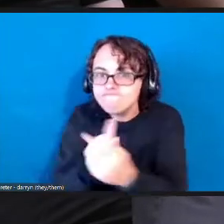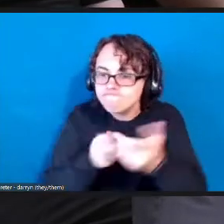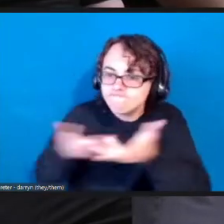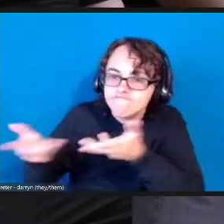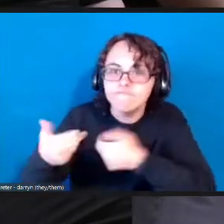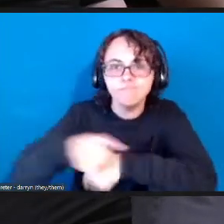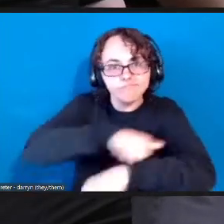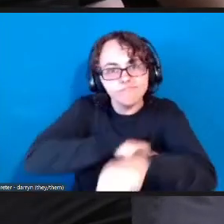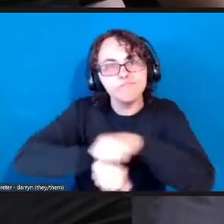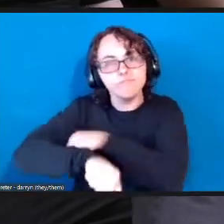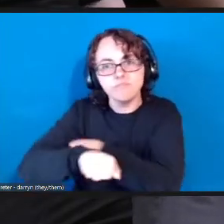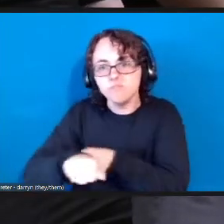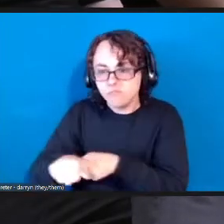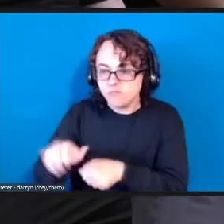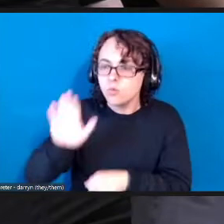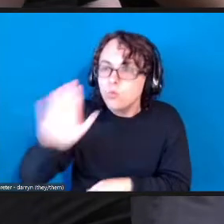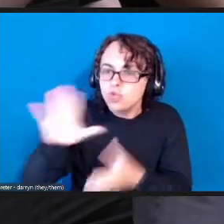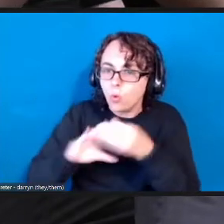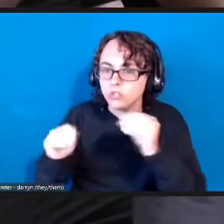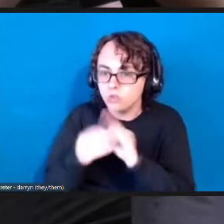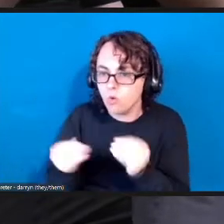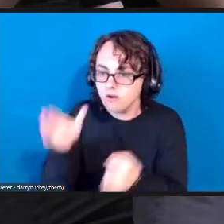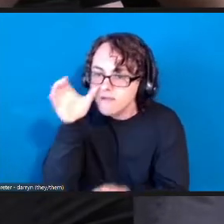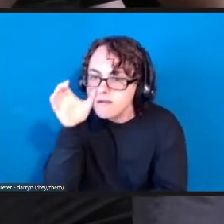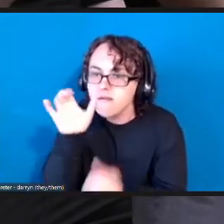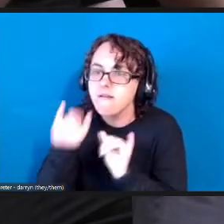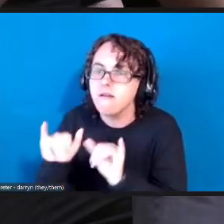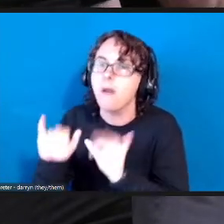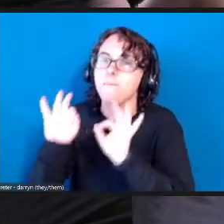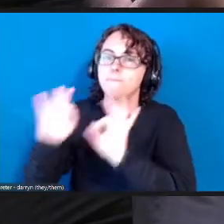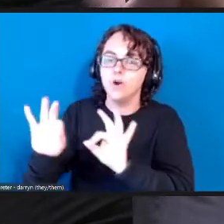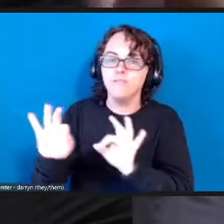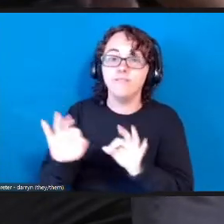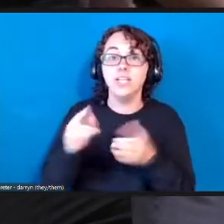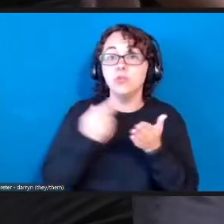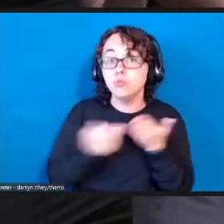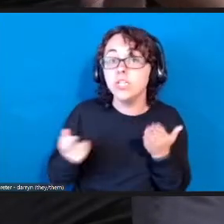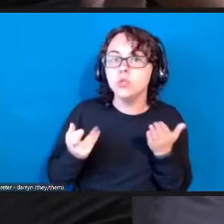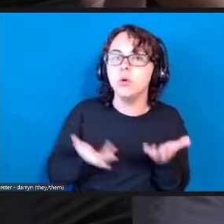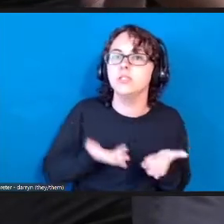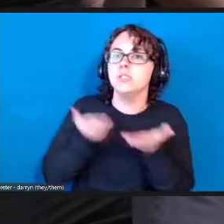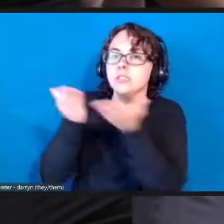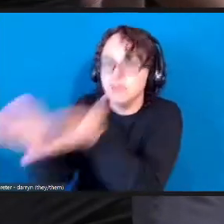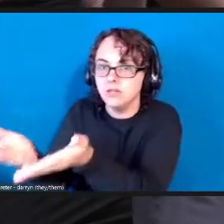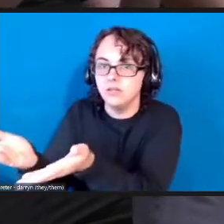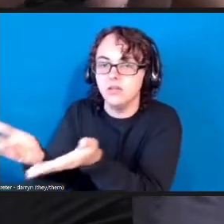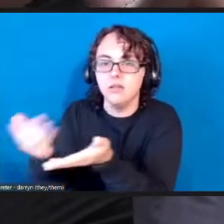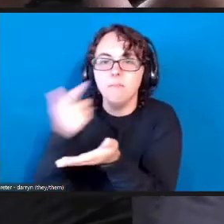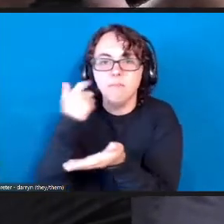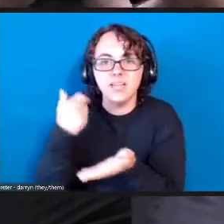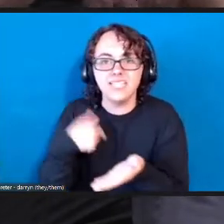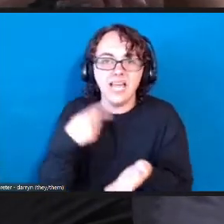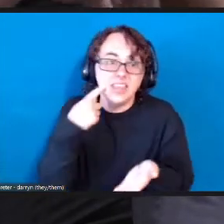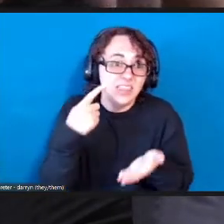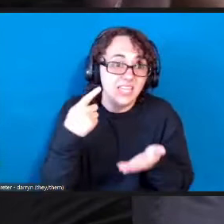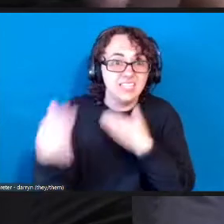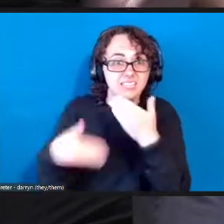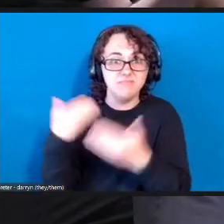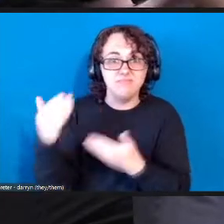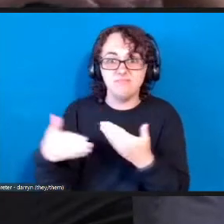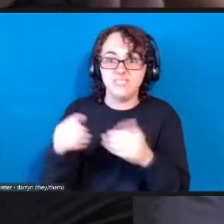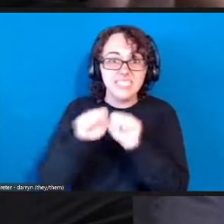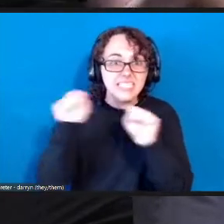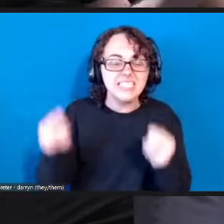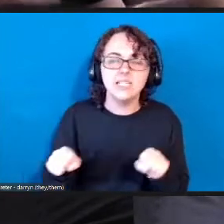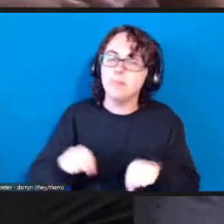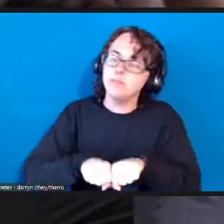want to tell? Great, here are the resources. Right, because I do think it's a broken system, submitting plays,